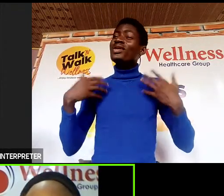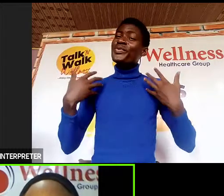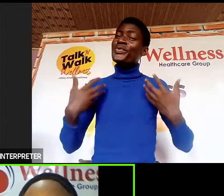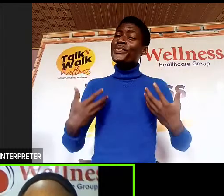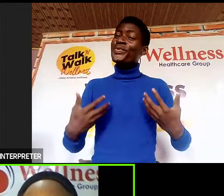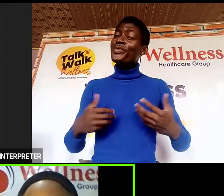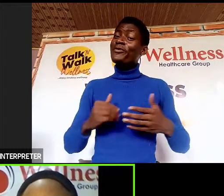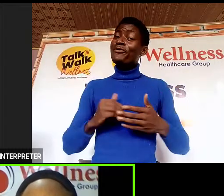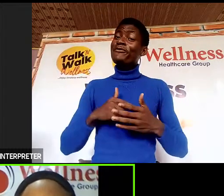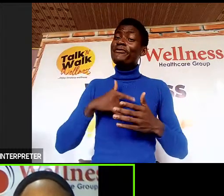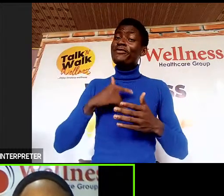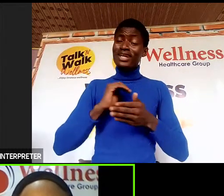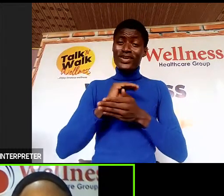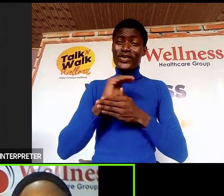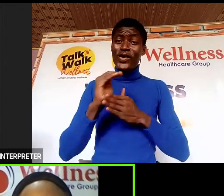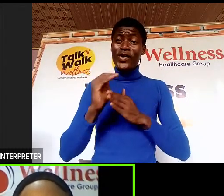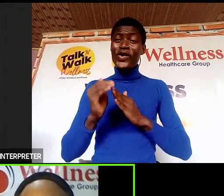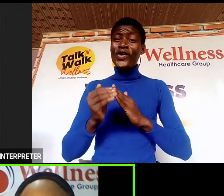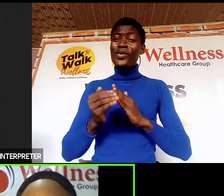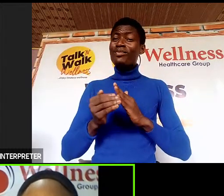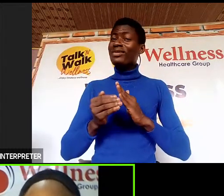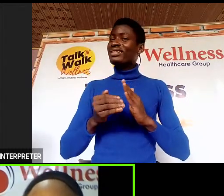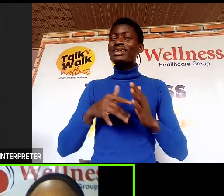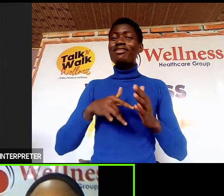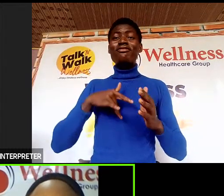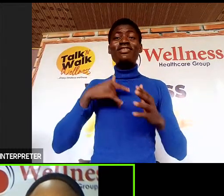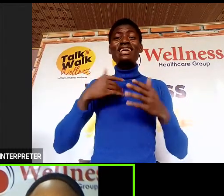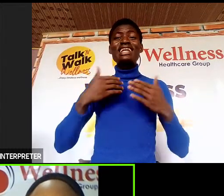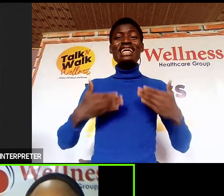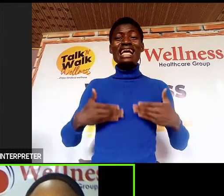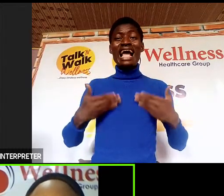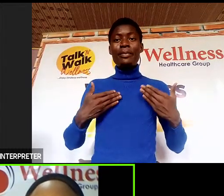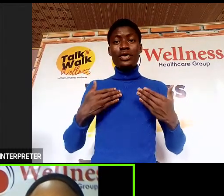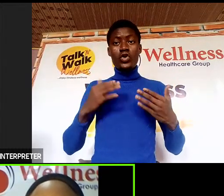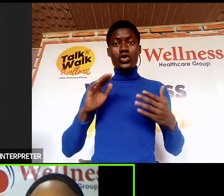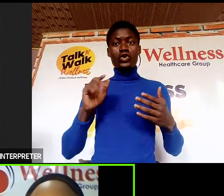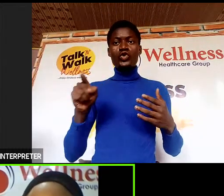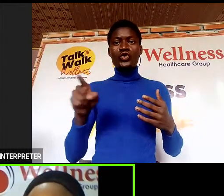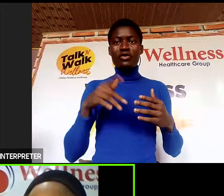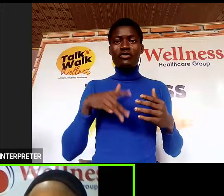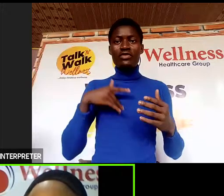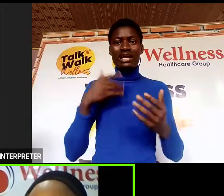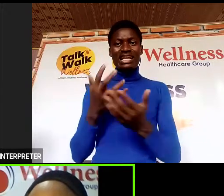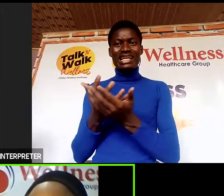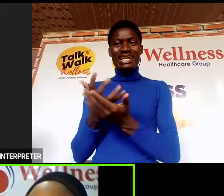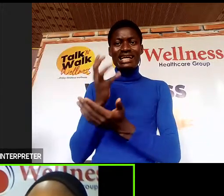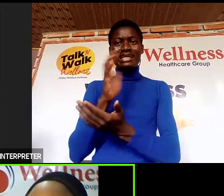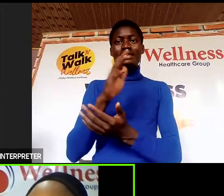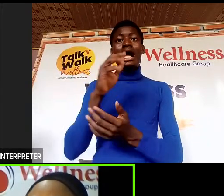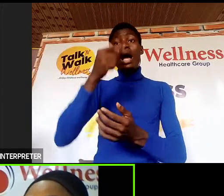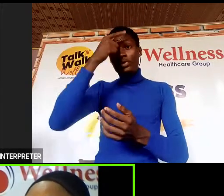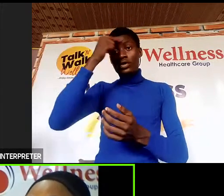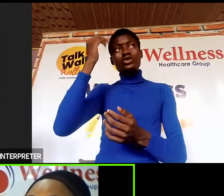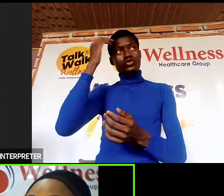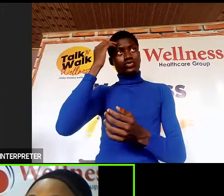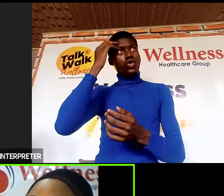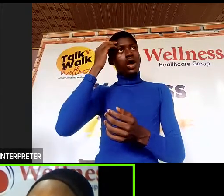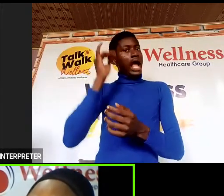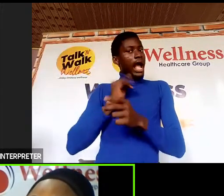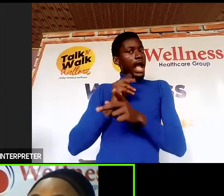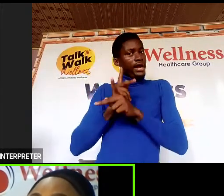I could save something. Before I knew it, it was much more than how much I was expecting every